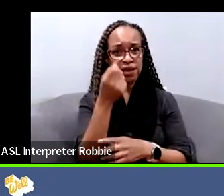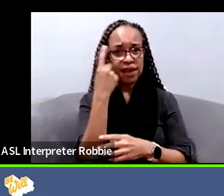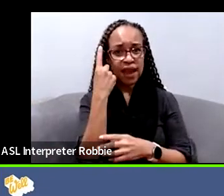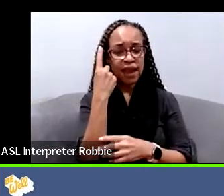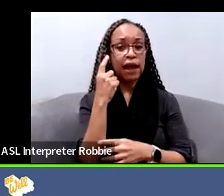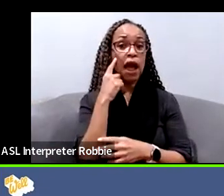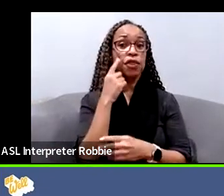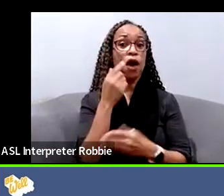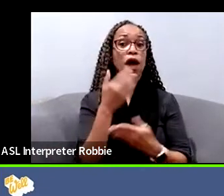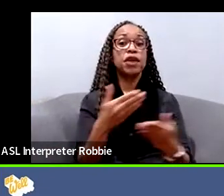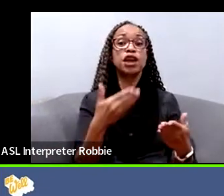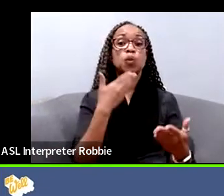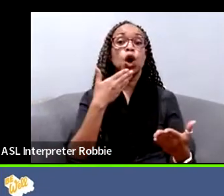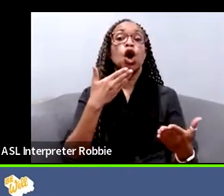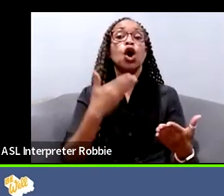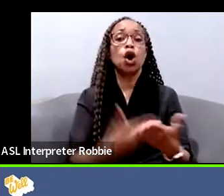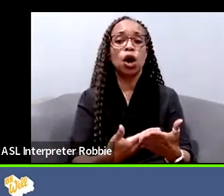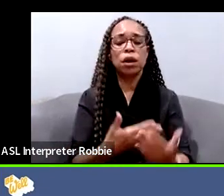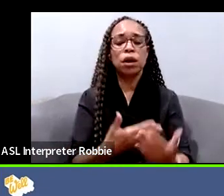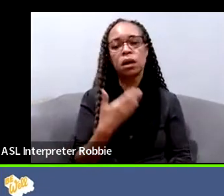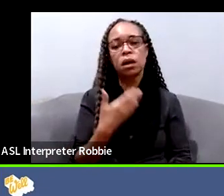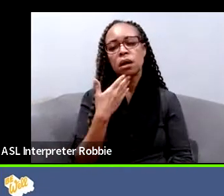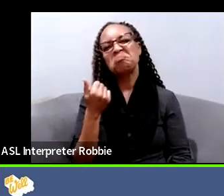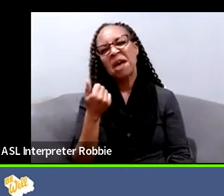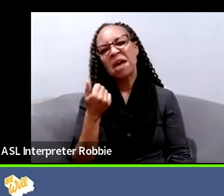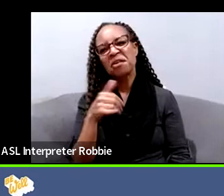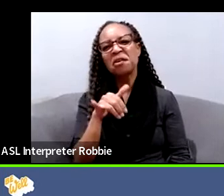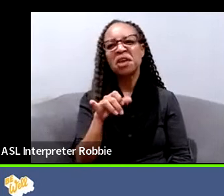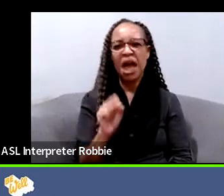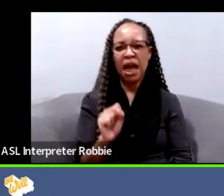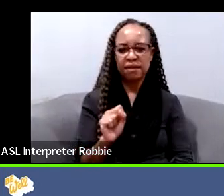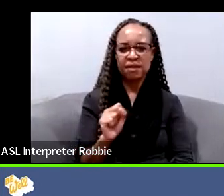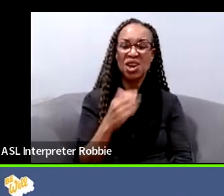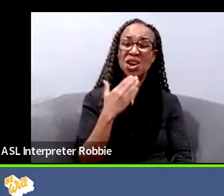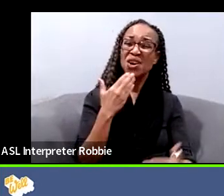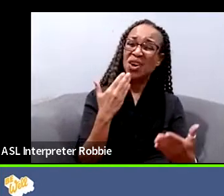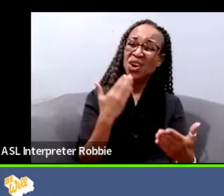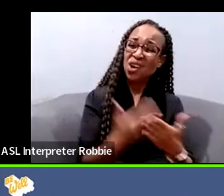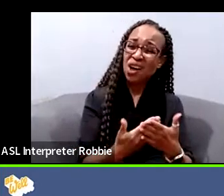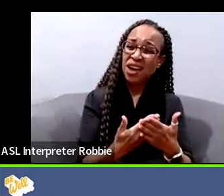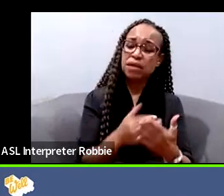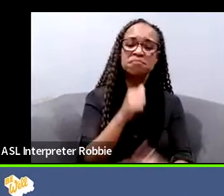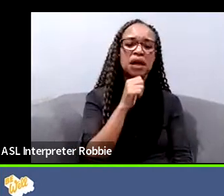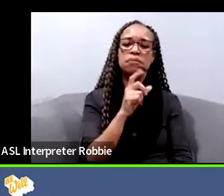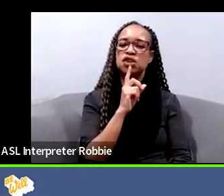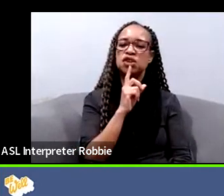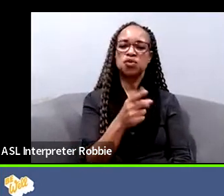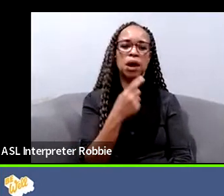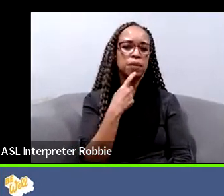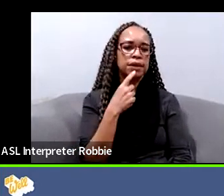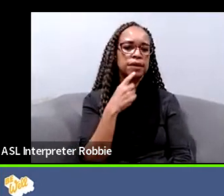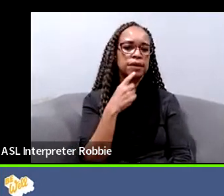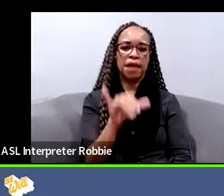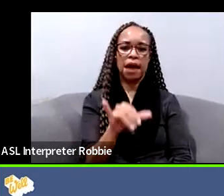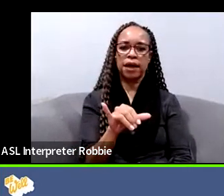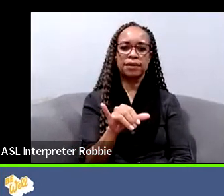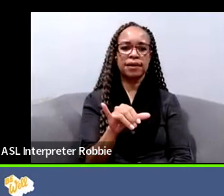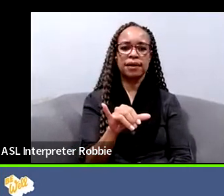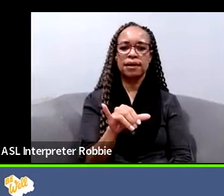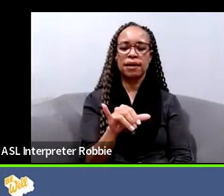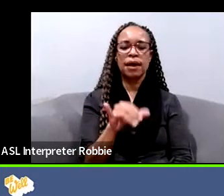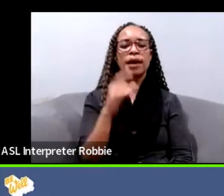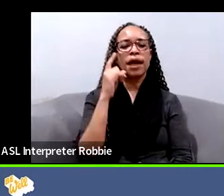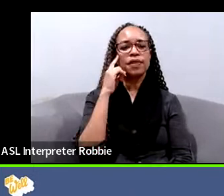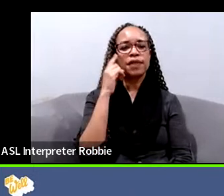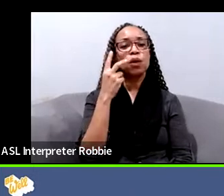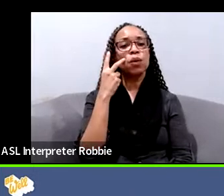good. Better, yes. Good, I'm not sure that I would say that. And I think, we are